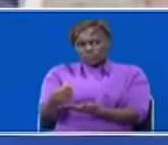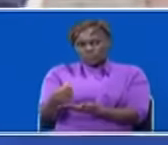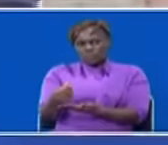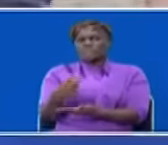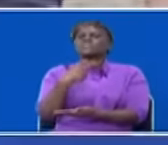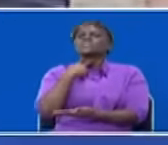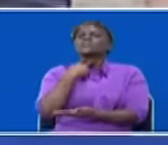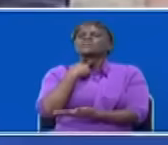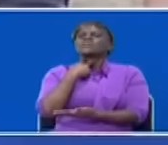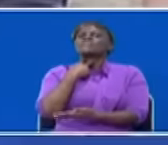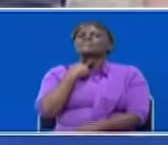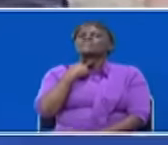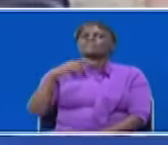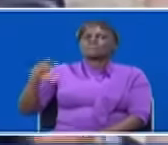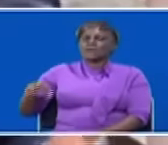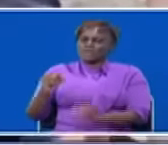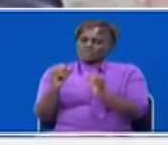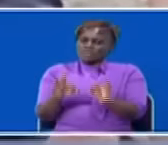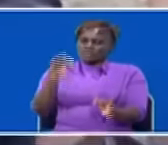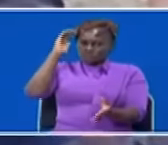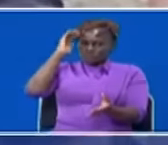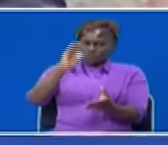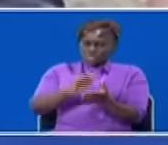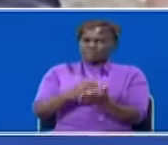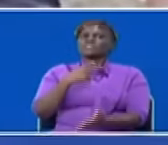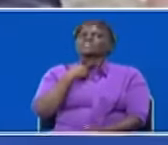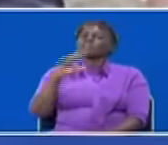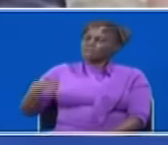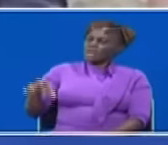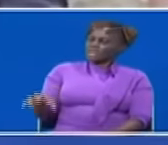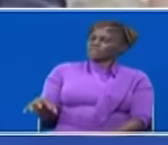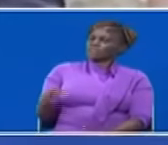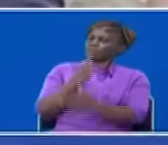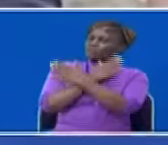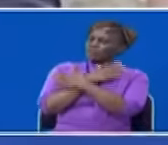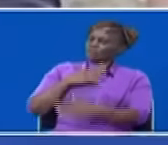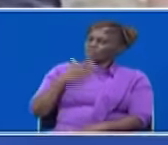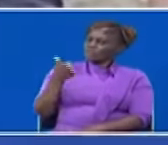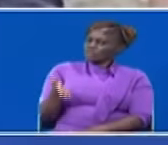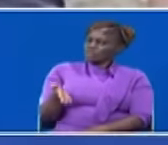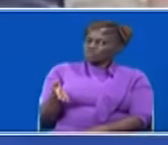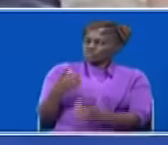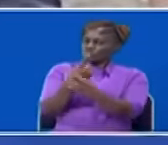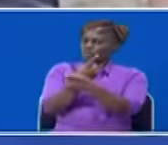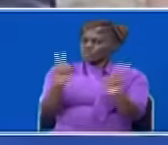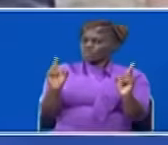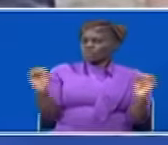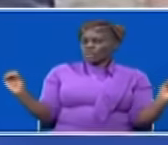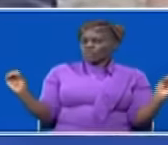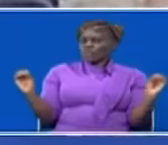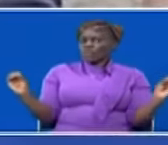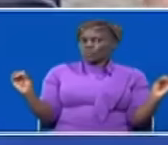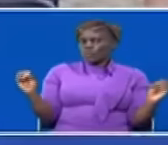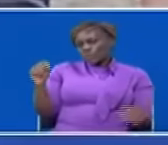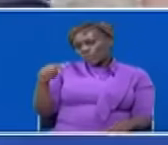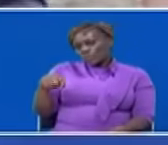market. So if you believe in a slave market, my friend, you are not a Democrat of any shade. You